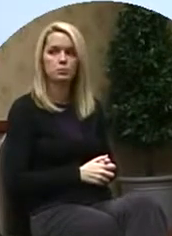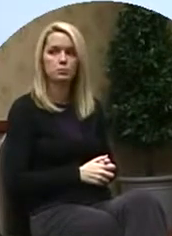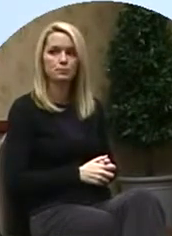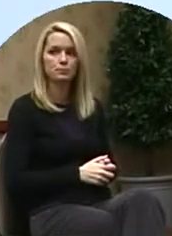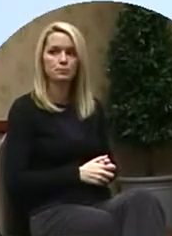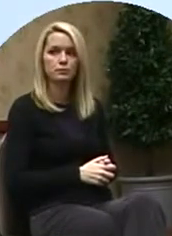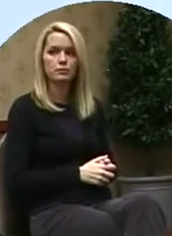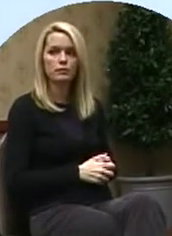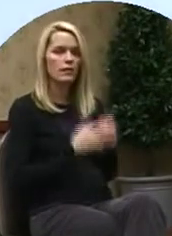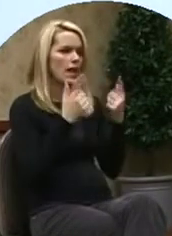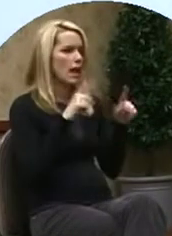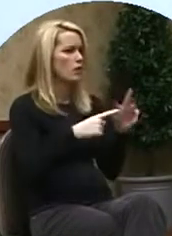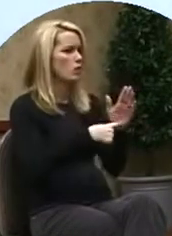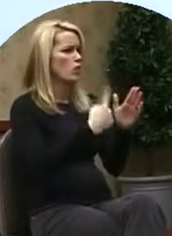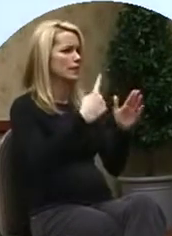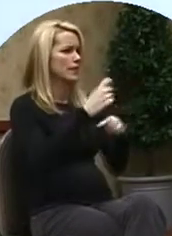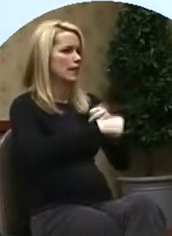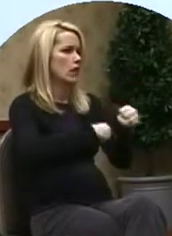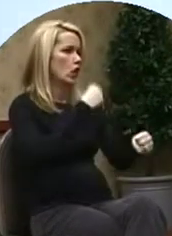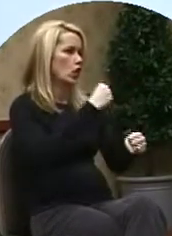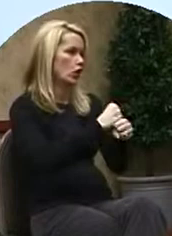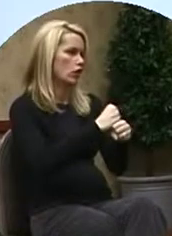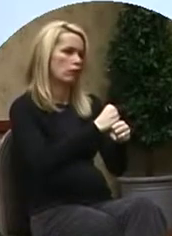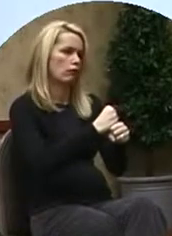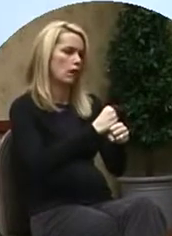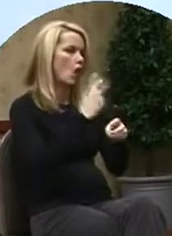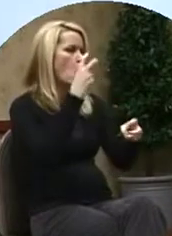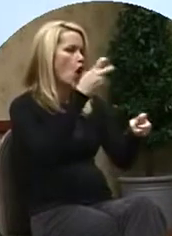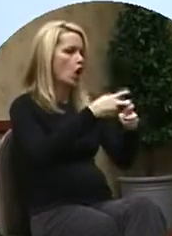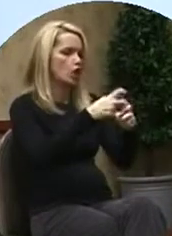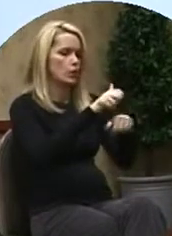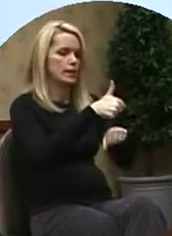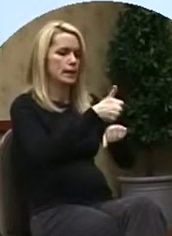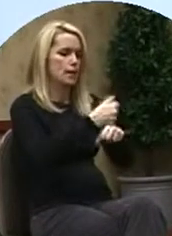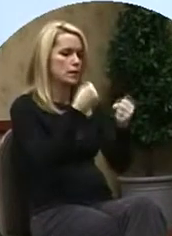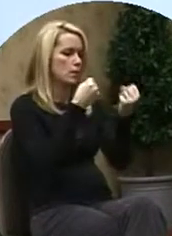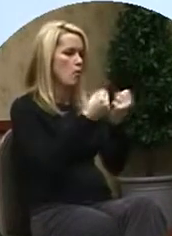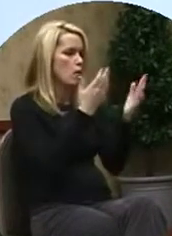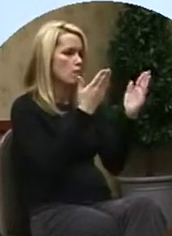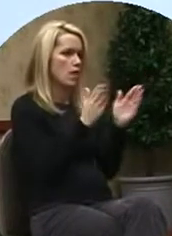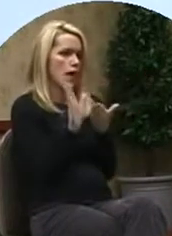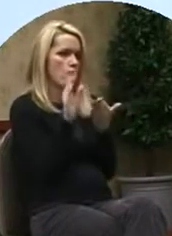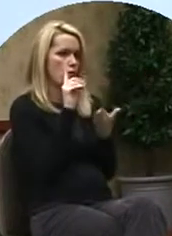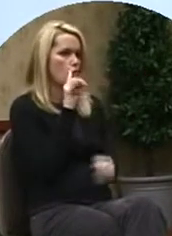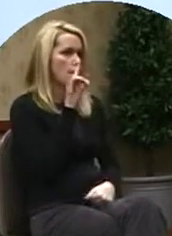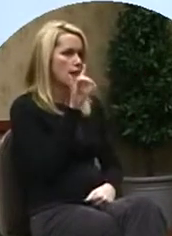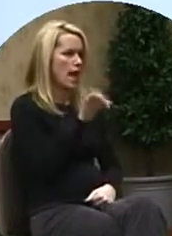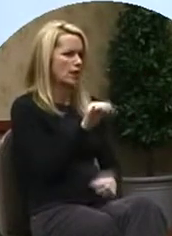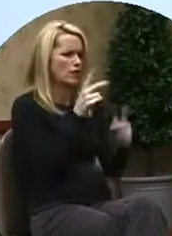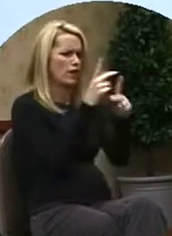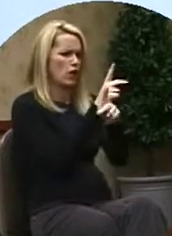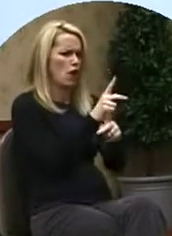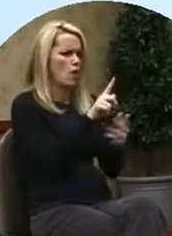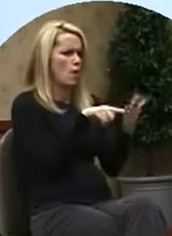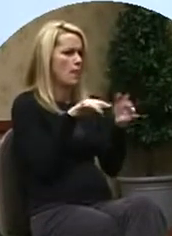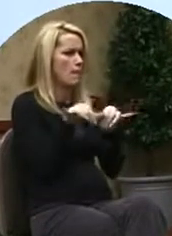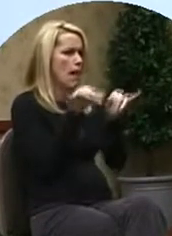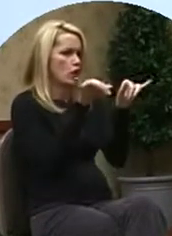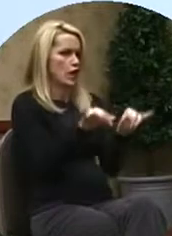If it's only happened once in a year, it's going to be very hard to create a support plan around. It's going to be very hard to figure out what the pattern